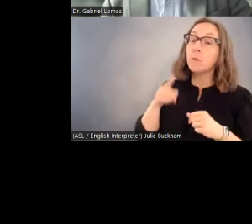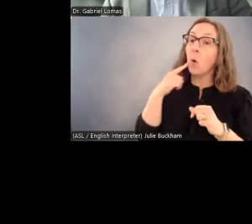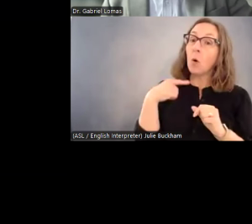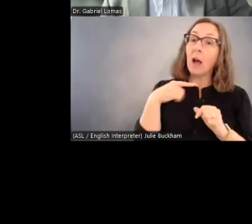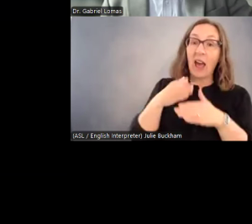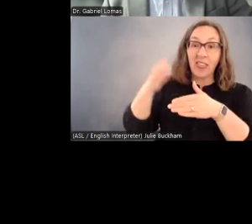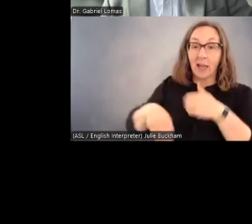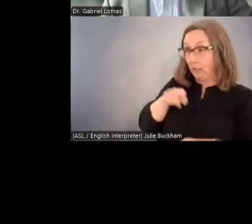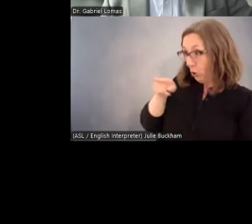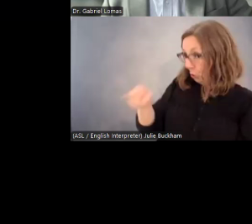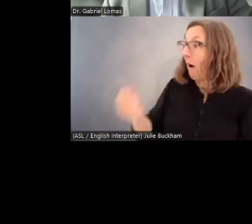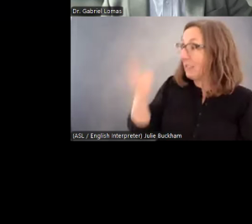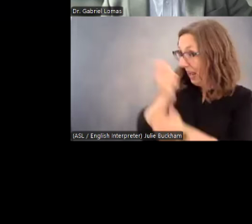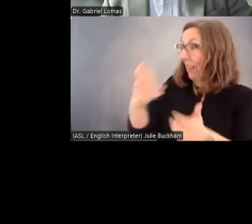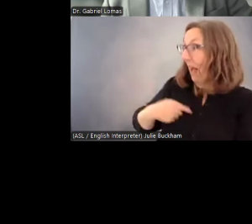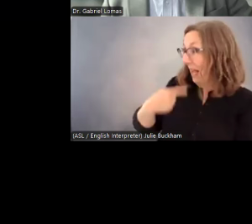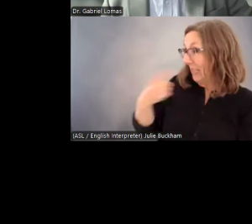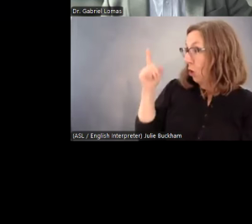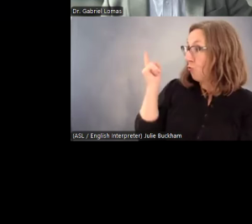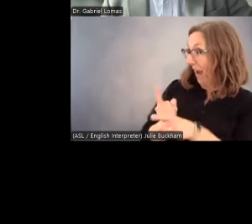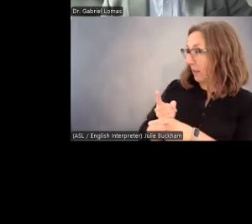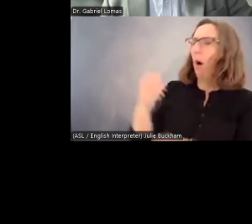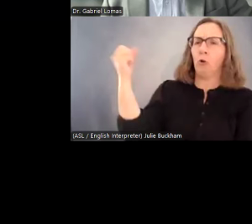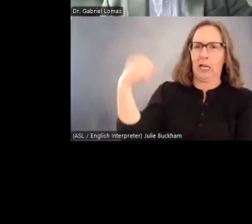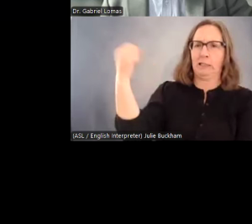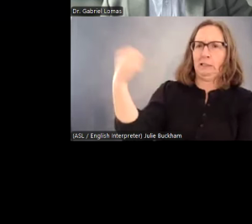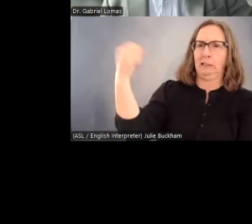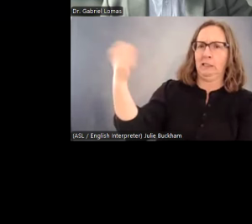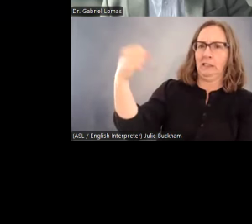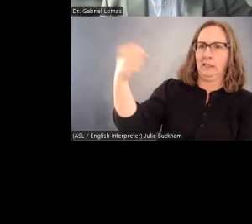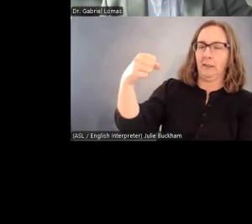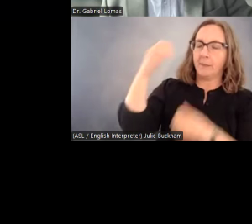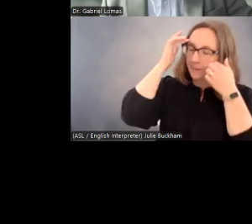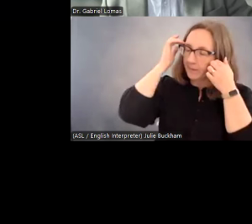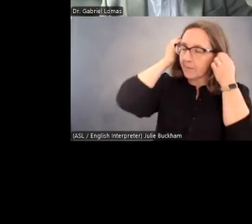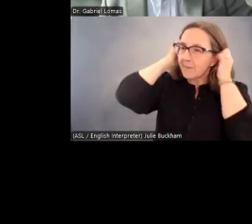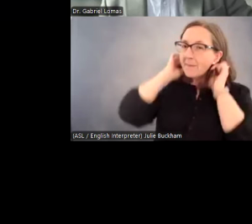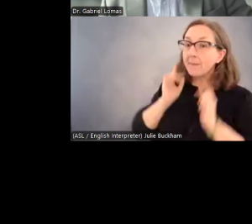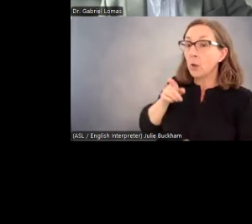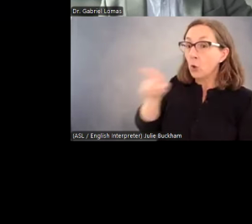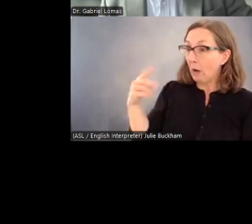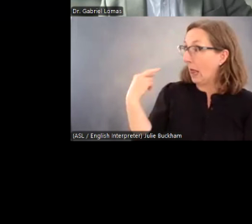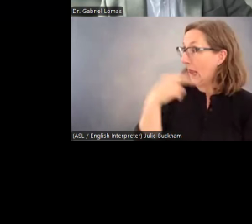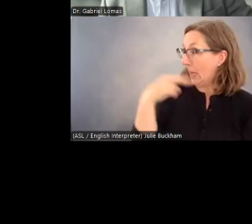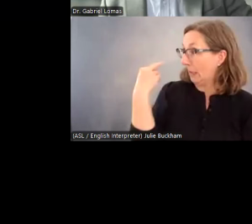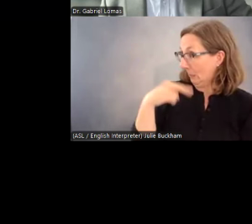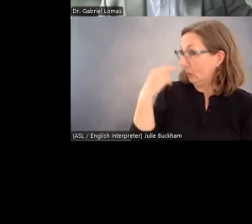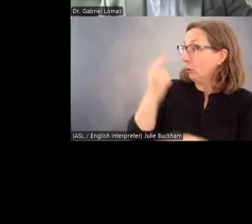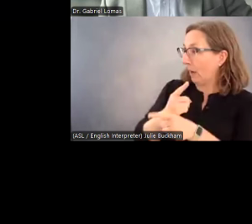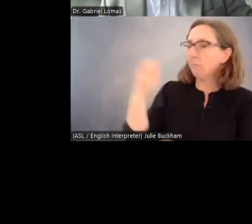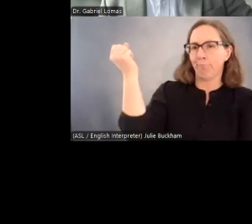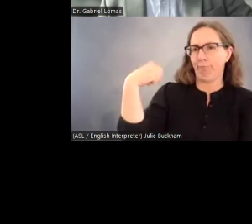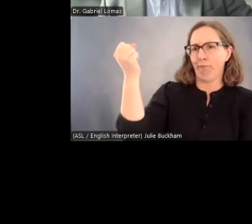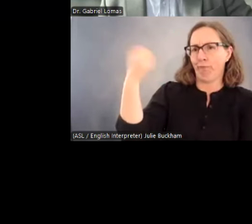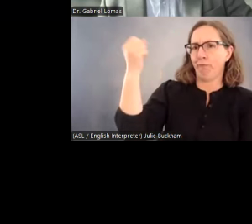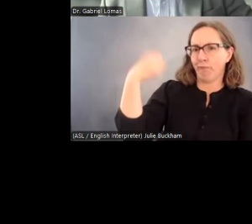"You're understanding everything I'm saying, right?" "Oh, yes, I'm understanding everything you're saying." "And you can lip read what I'm saying." "Yes, I can lip read what